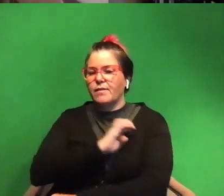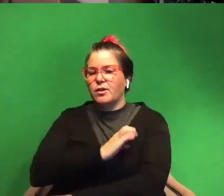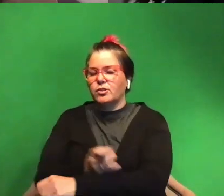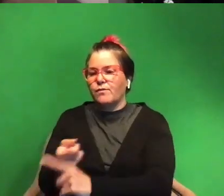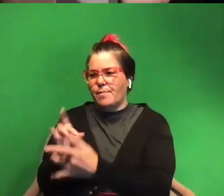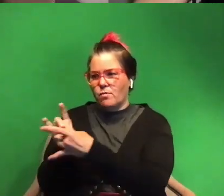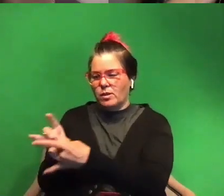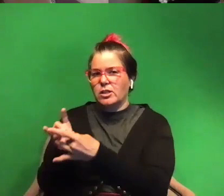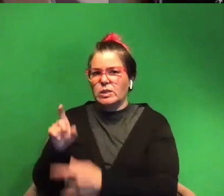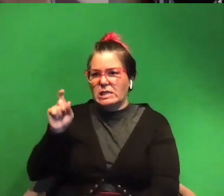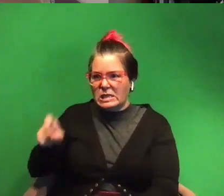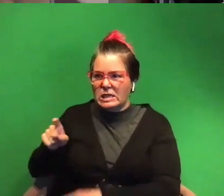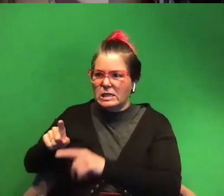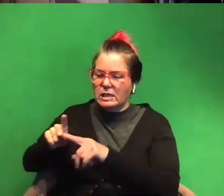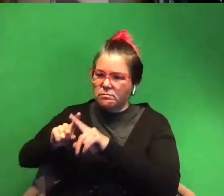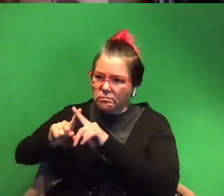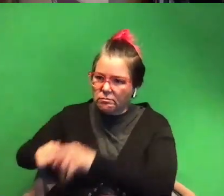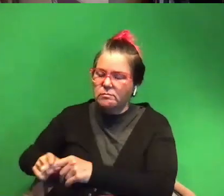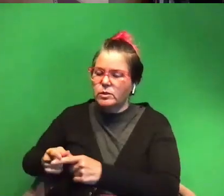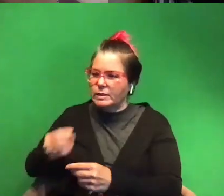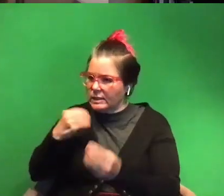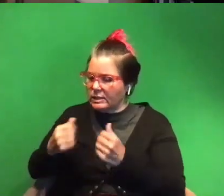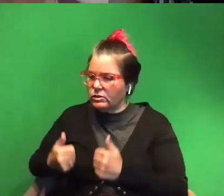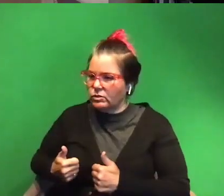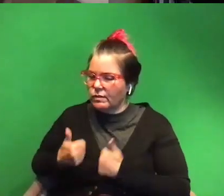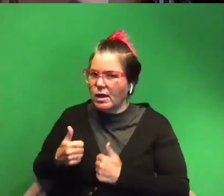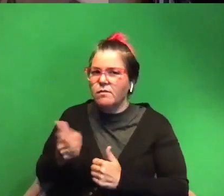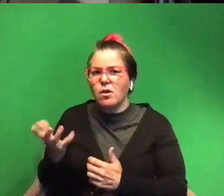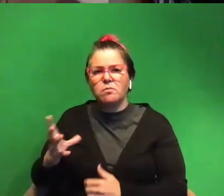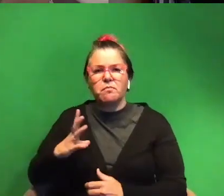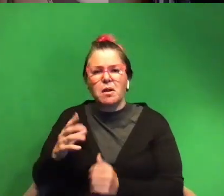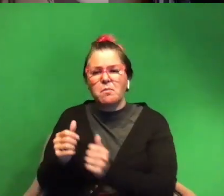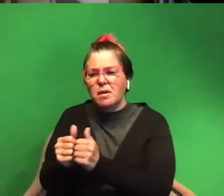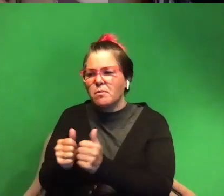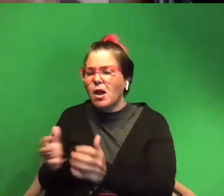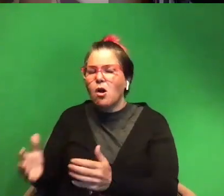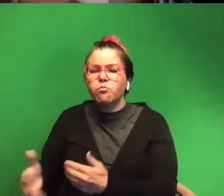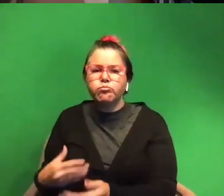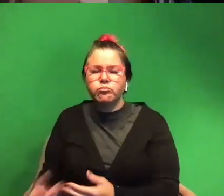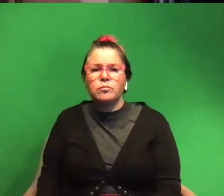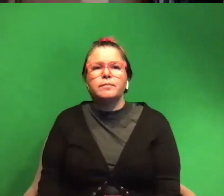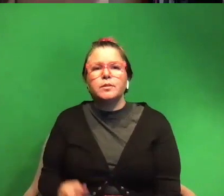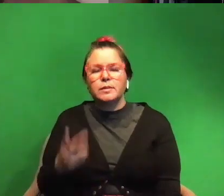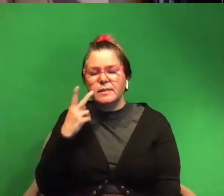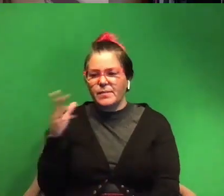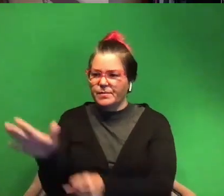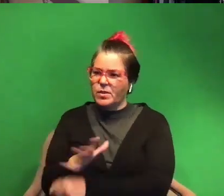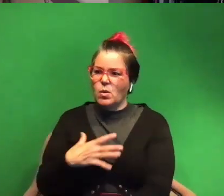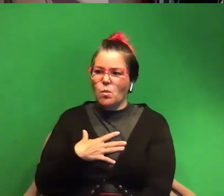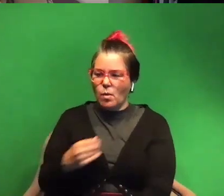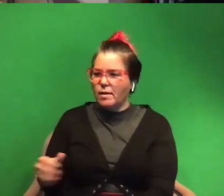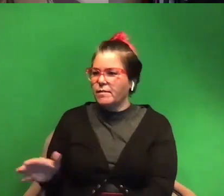and needing it in order to eat and to survive, it's kind of okay with it and without it. And so you'll see fully white colonies and fully